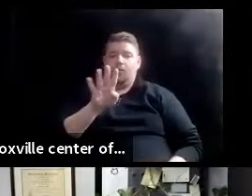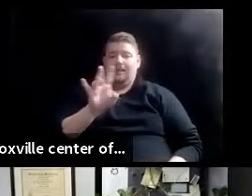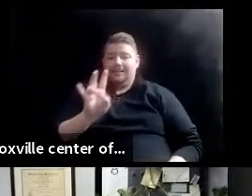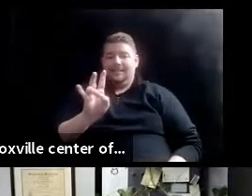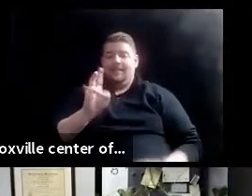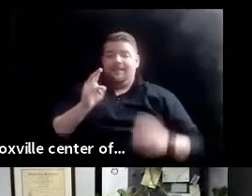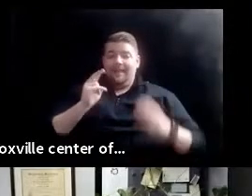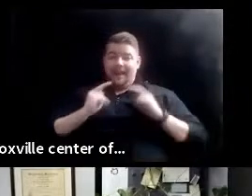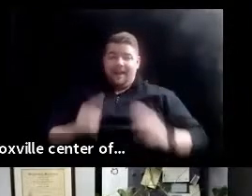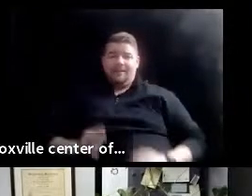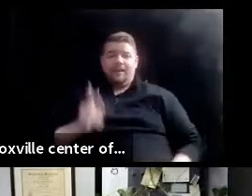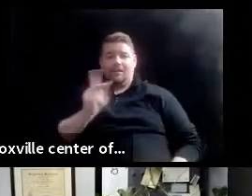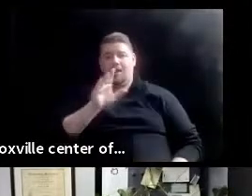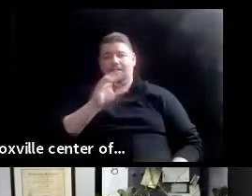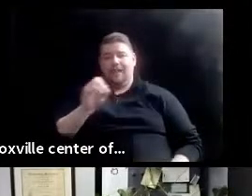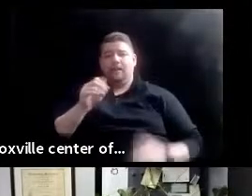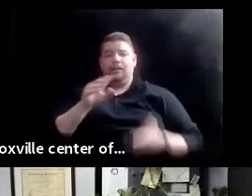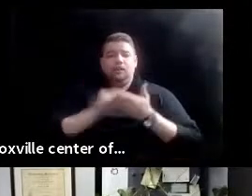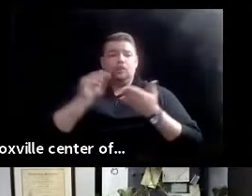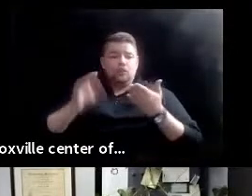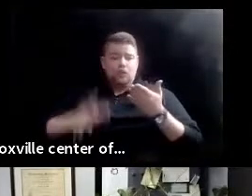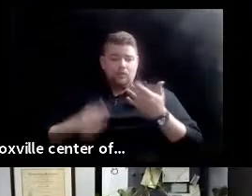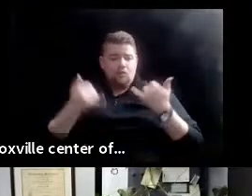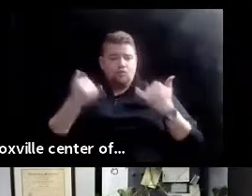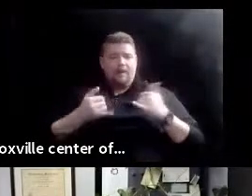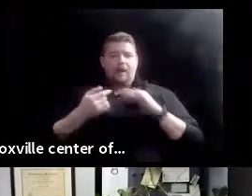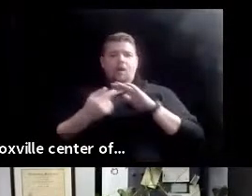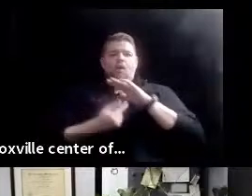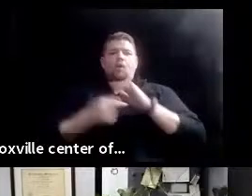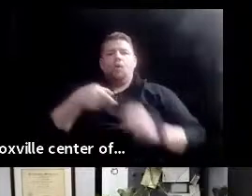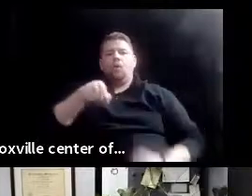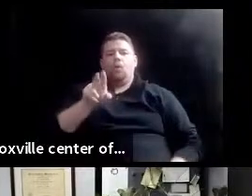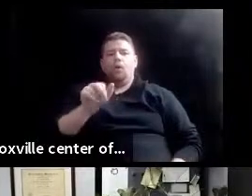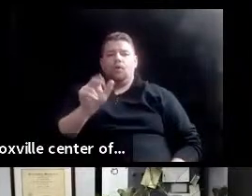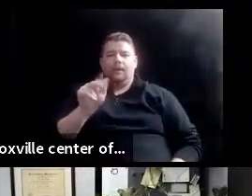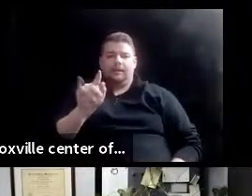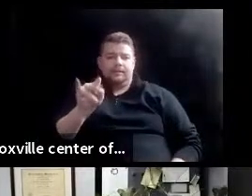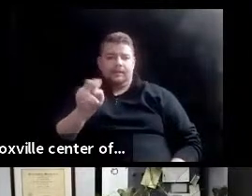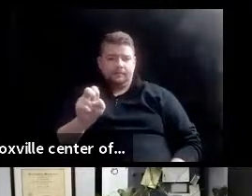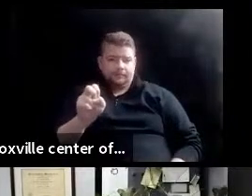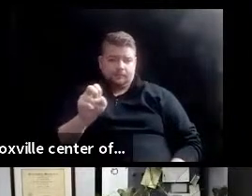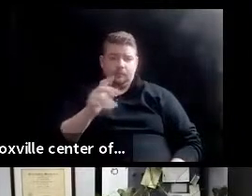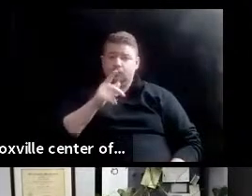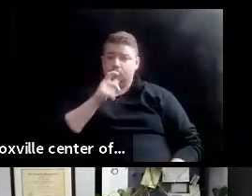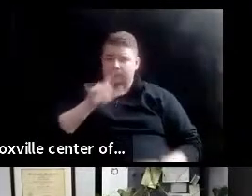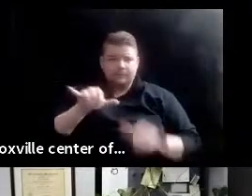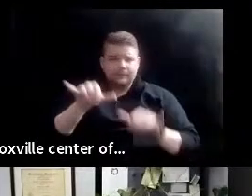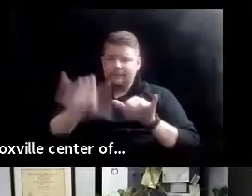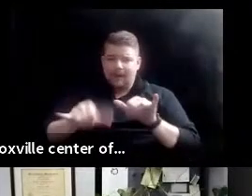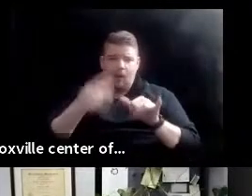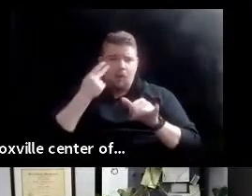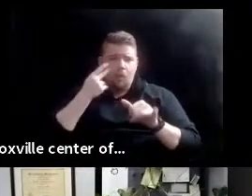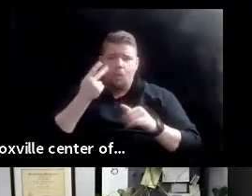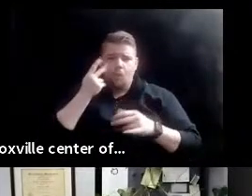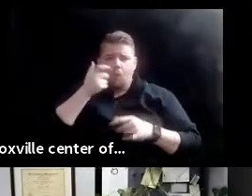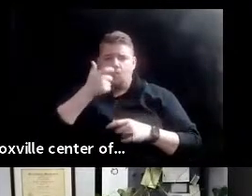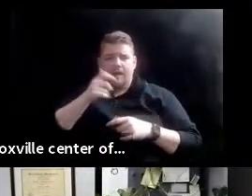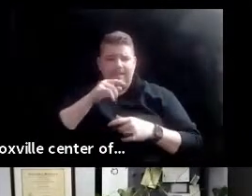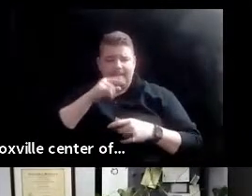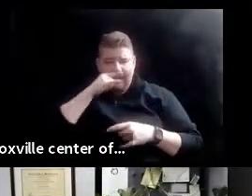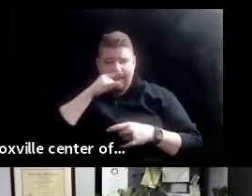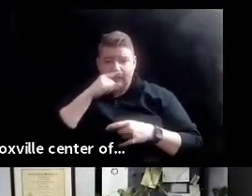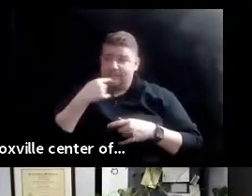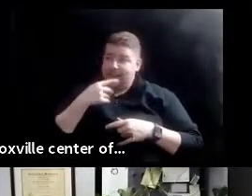2,247 healthy Knox County students are in quarantine. Who do you think has to stay home to watch these kids? If you